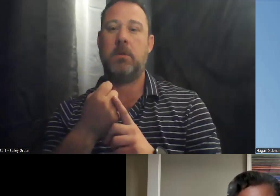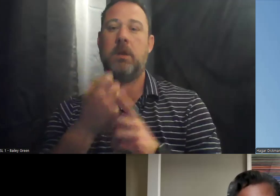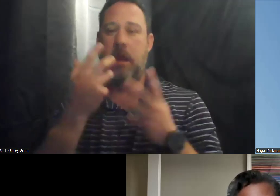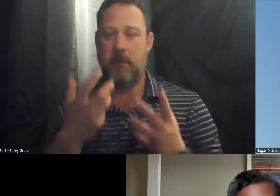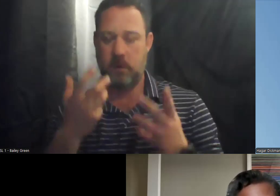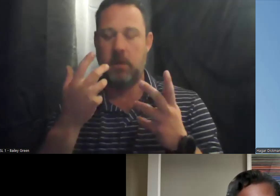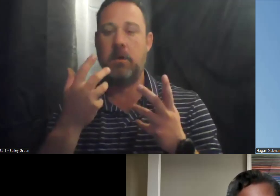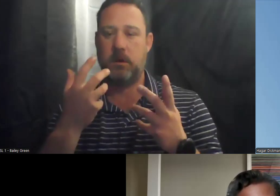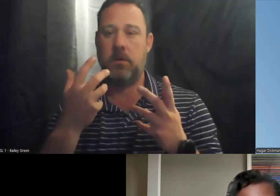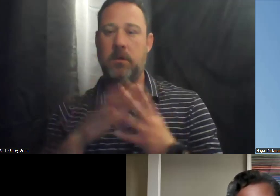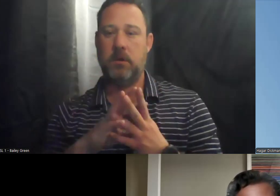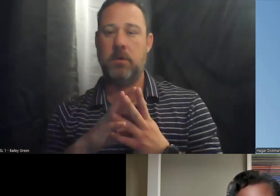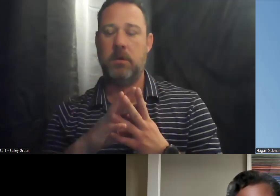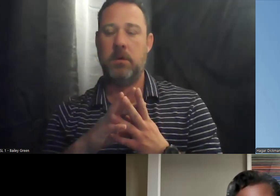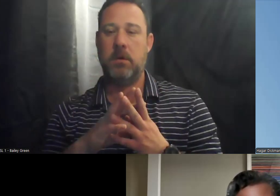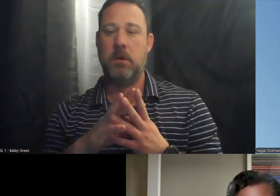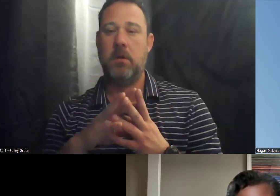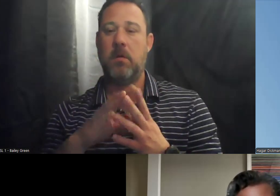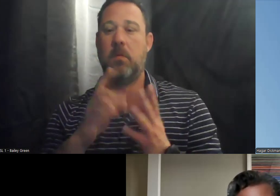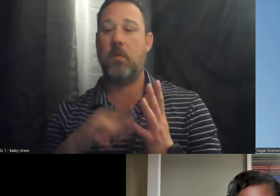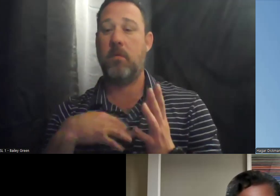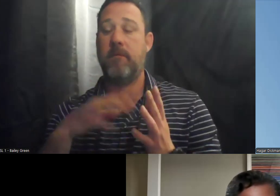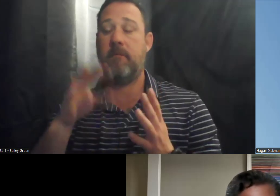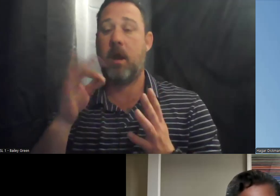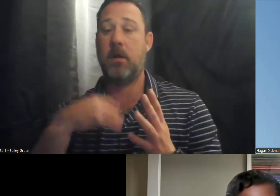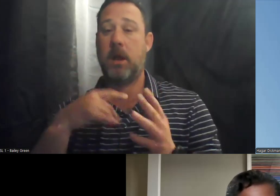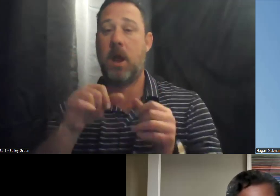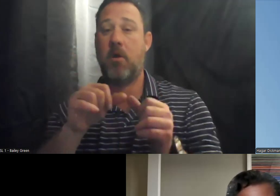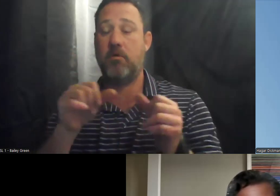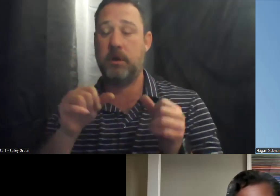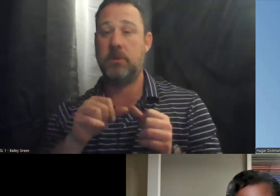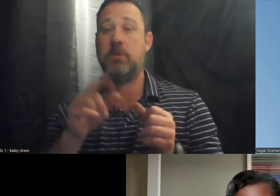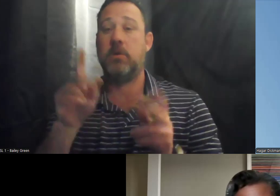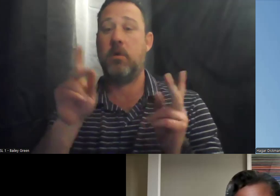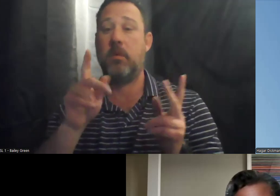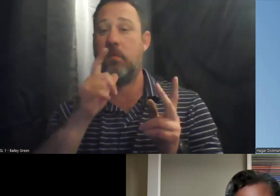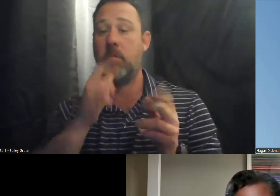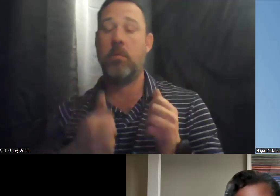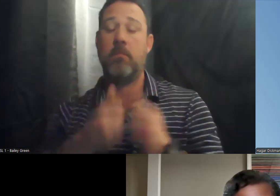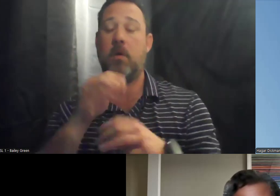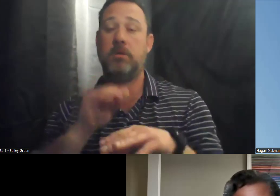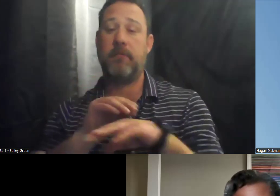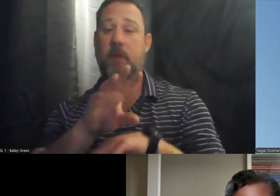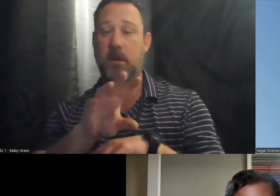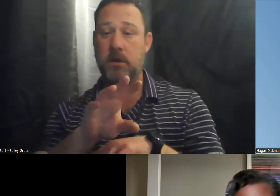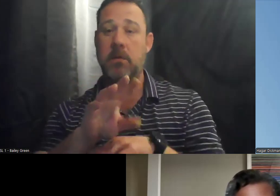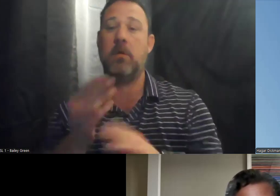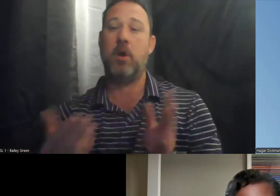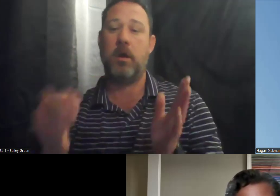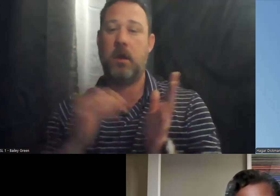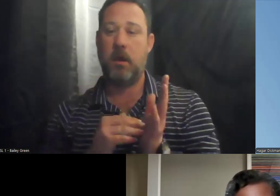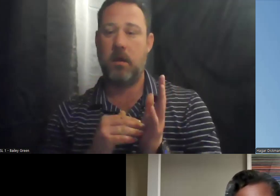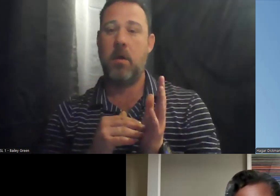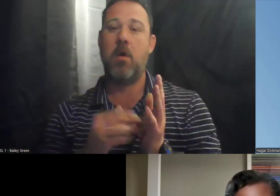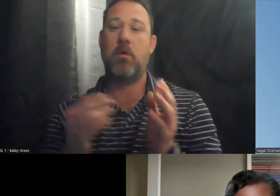heavily. And what we are finding in our region is that those that are the most affected, once again, are the